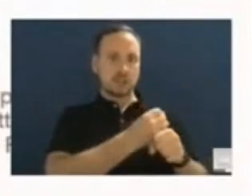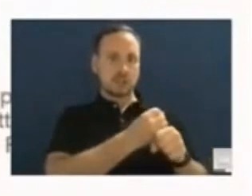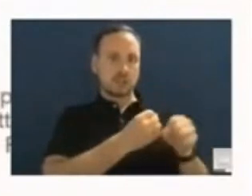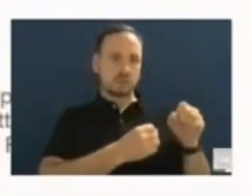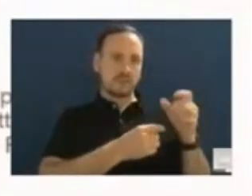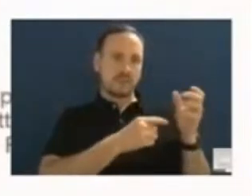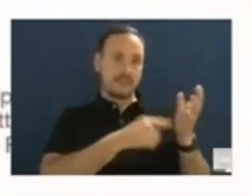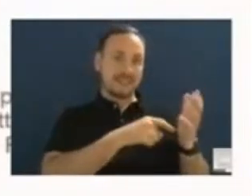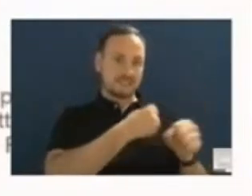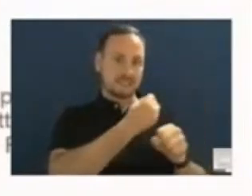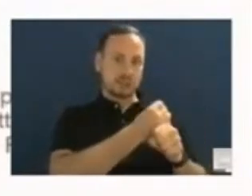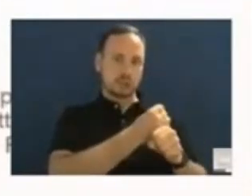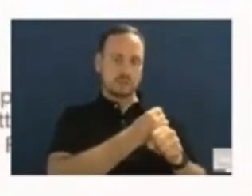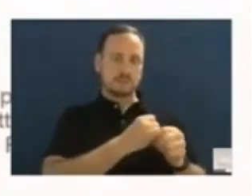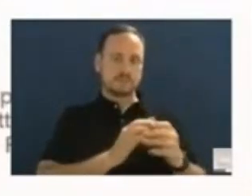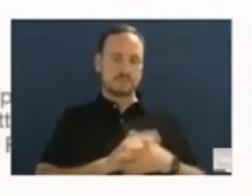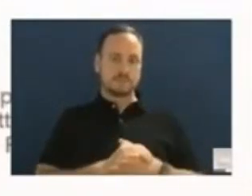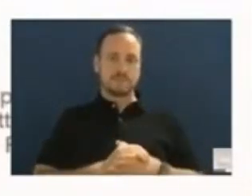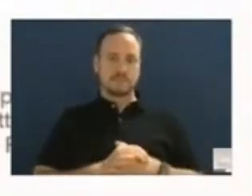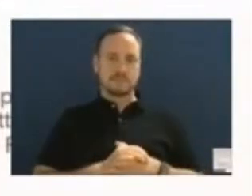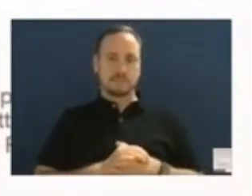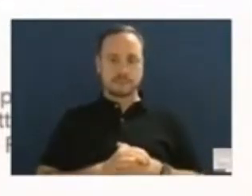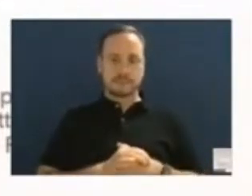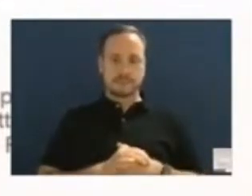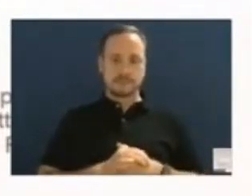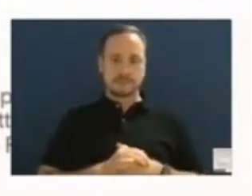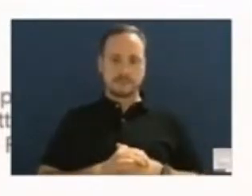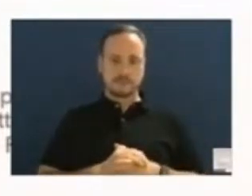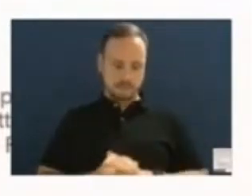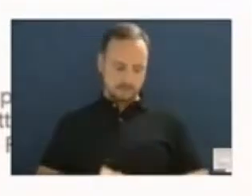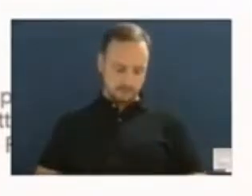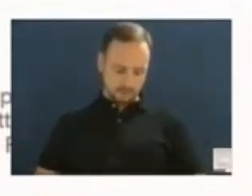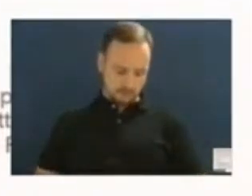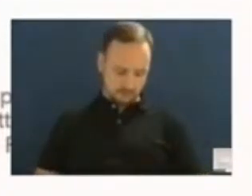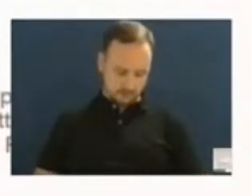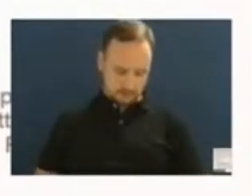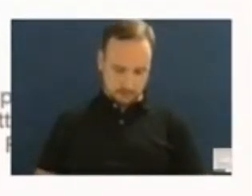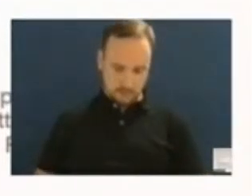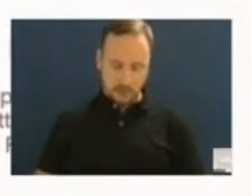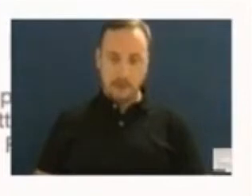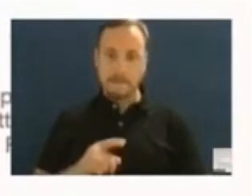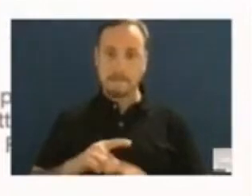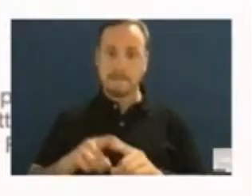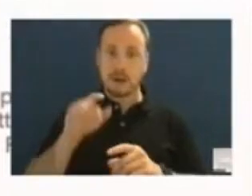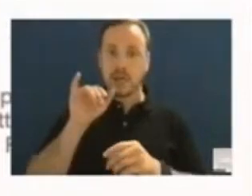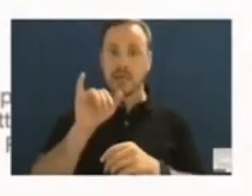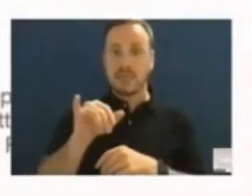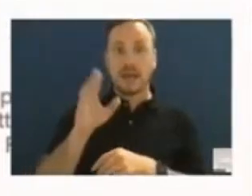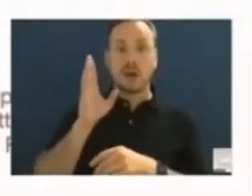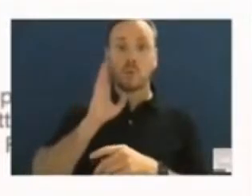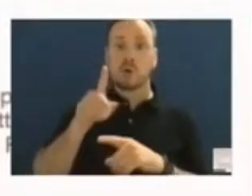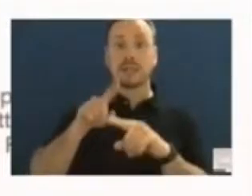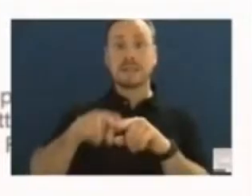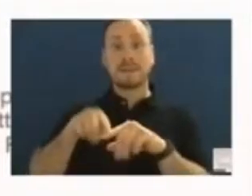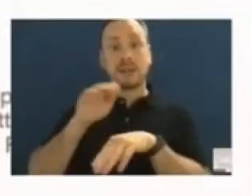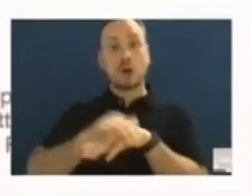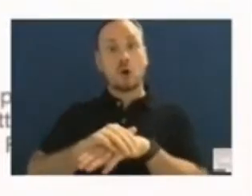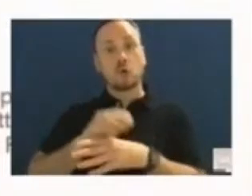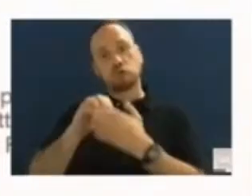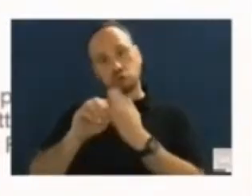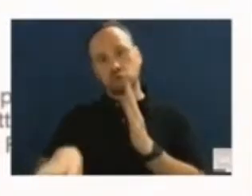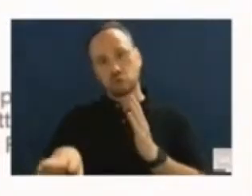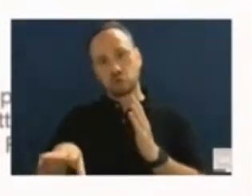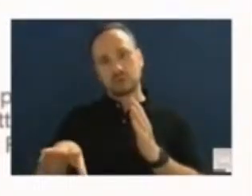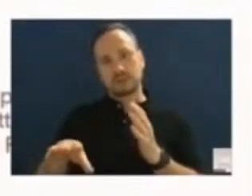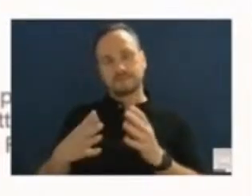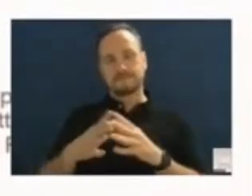remote academy may also continue to work remotely, but that's going to depend upon the students to which they are assigned. So